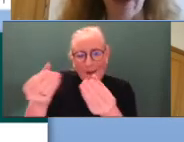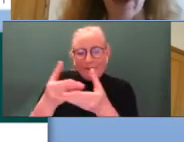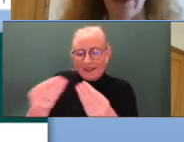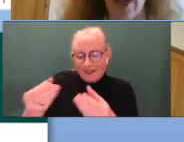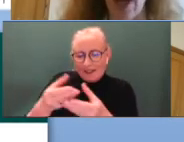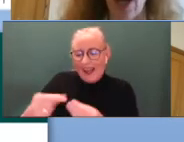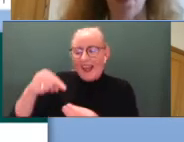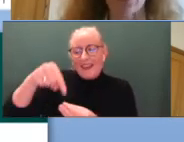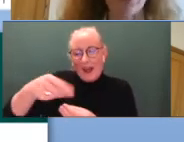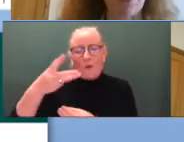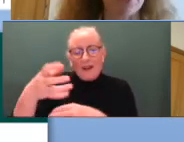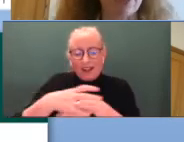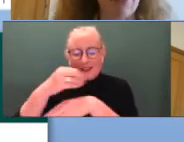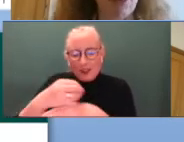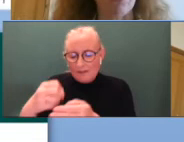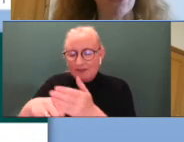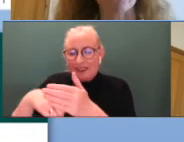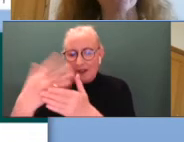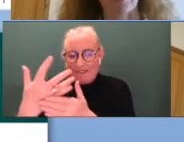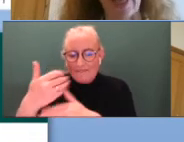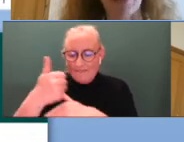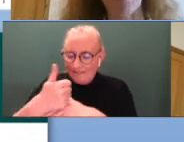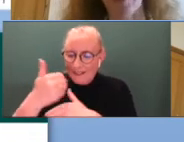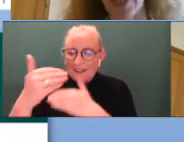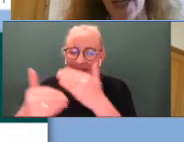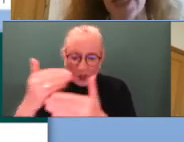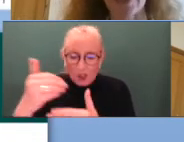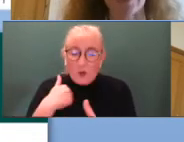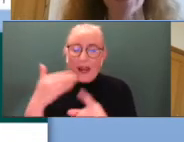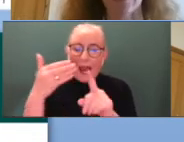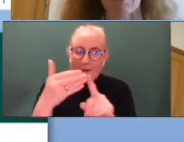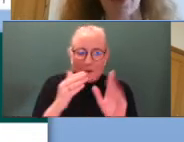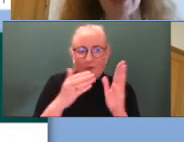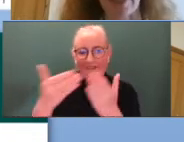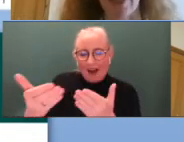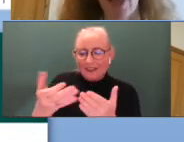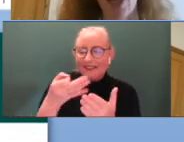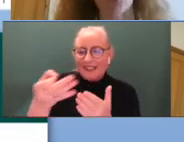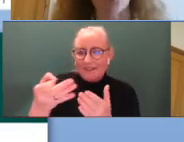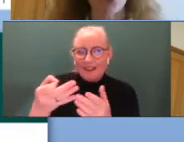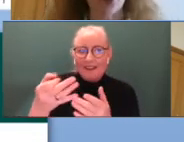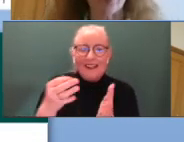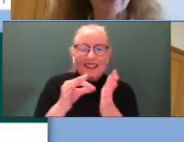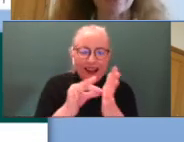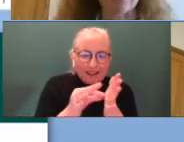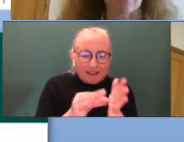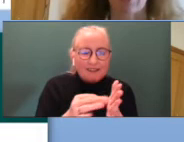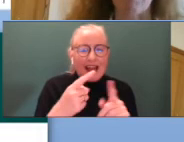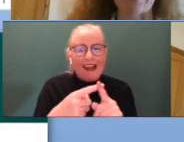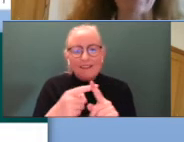to evolve. We do that within Time to Move On, so we aim to provide guidance and signposting to ensure that